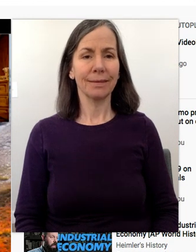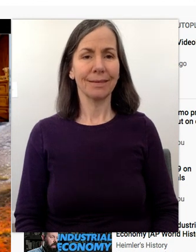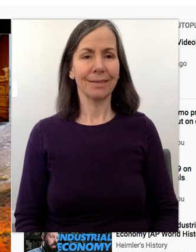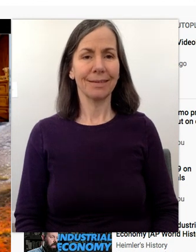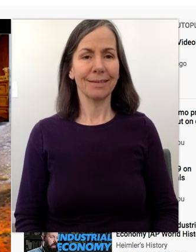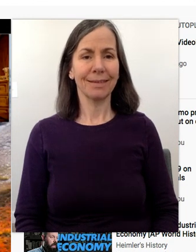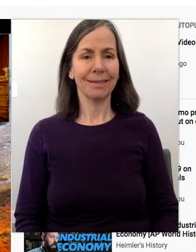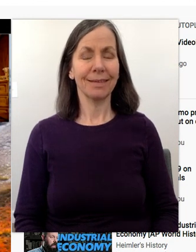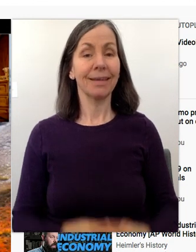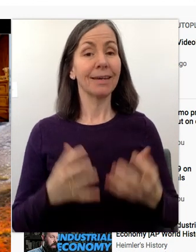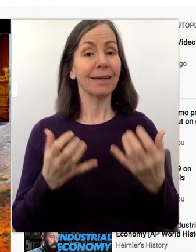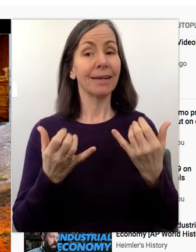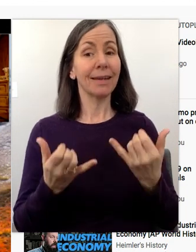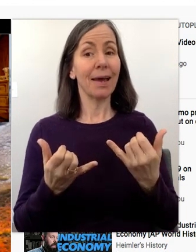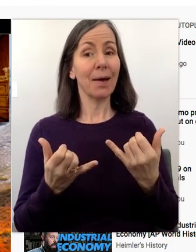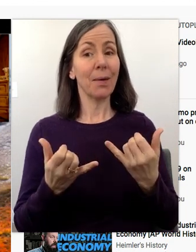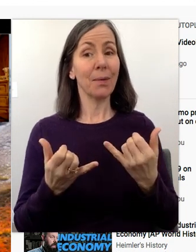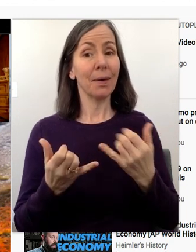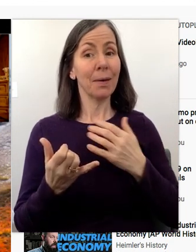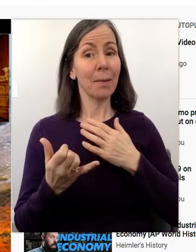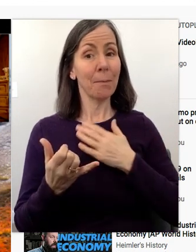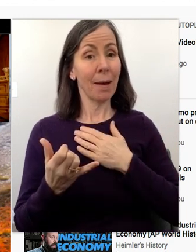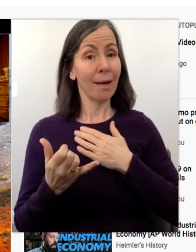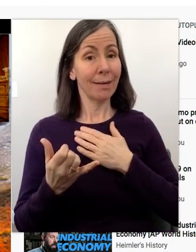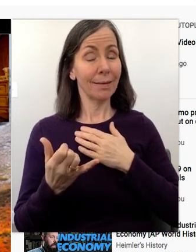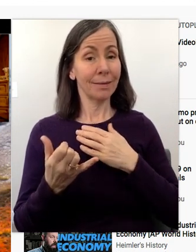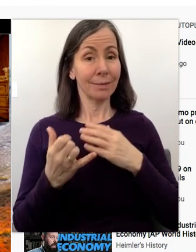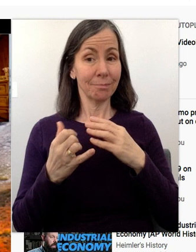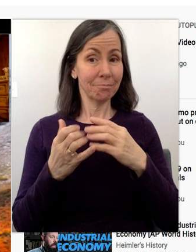And now my comment has been added.